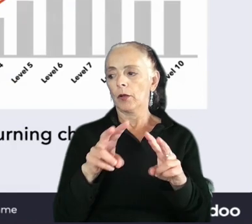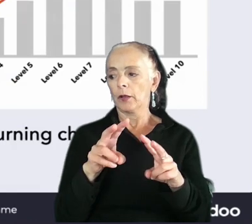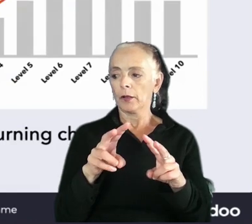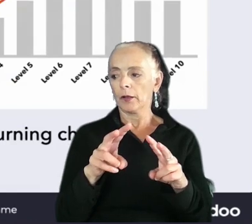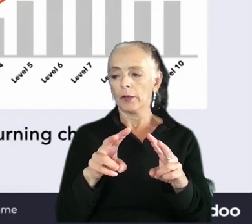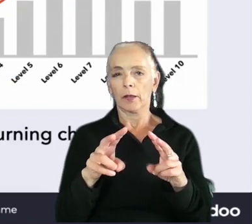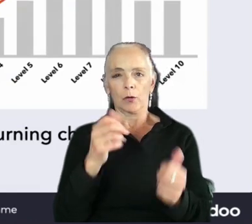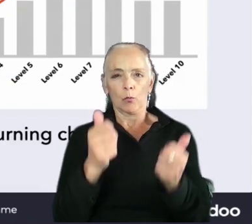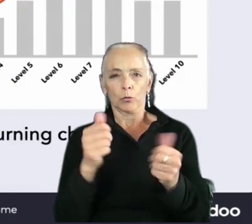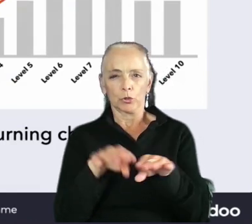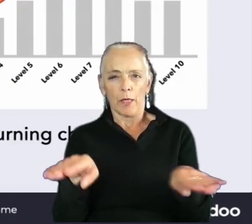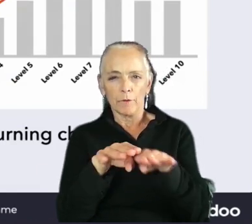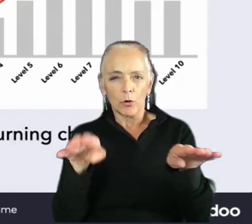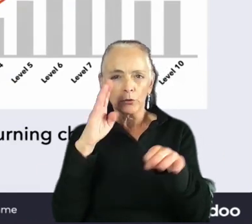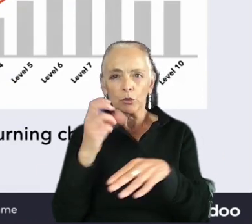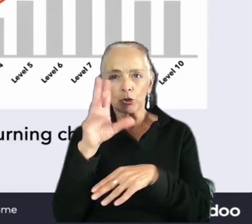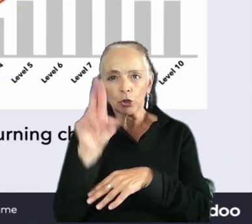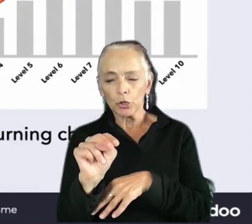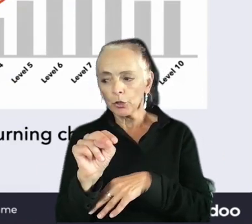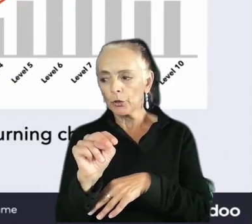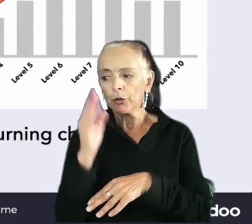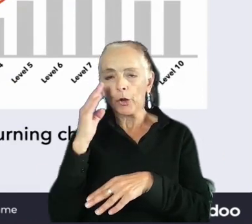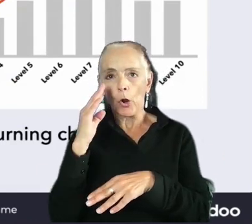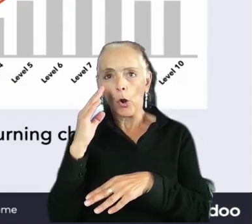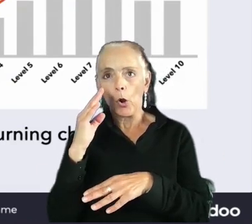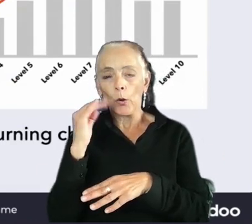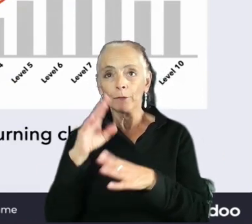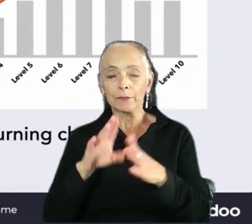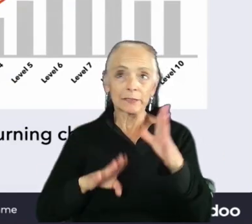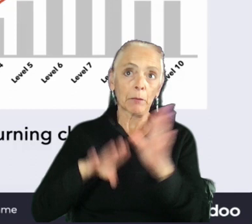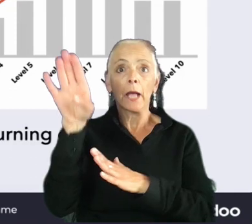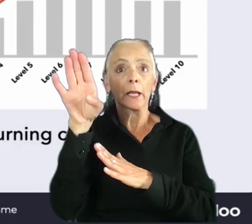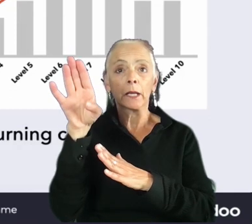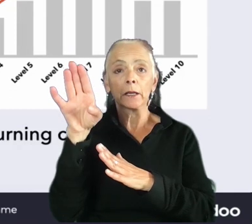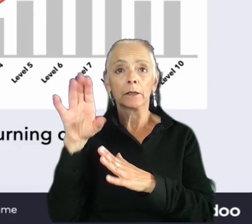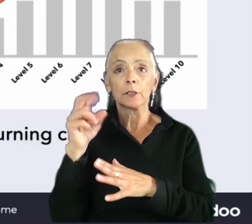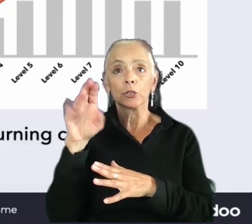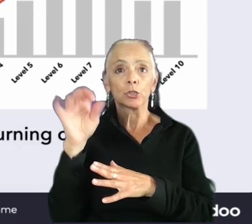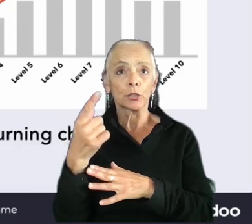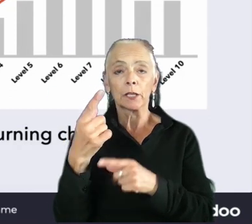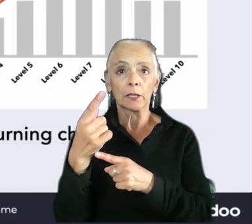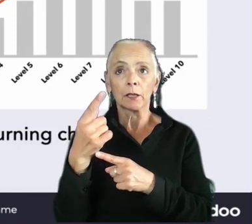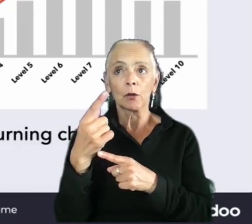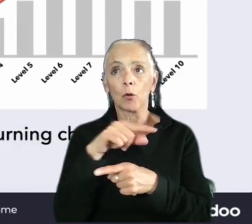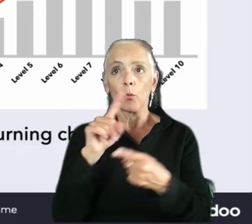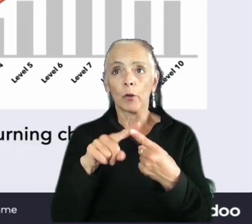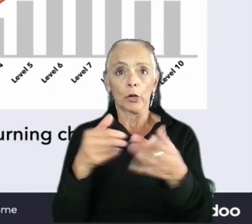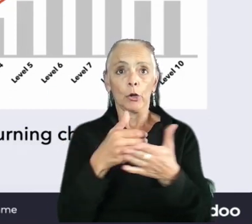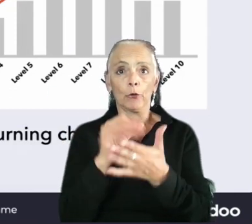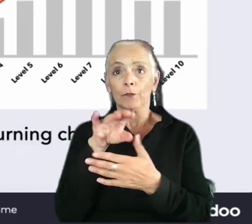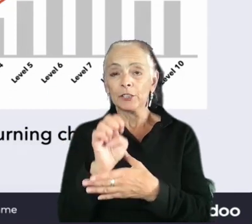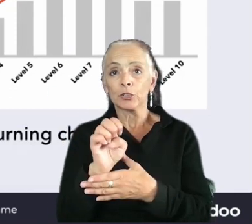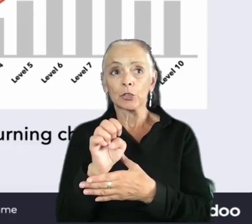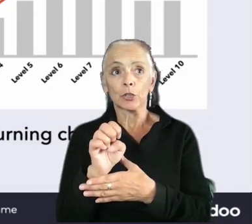which levels they would churn. So, you know, a spike of a player churning when a new feature was introduced